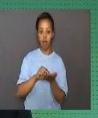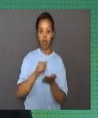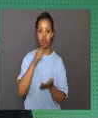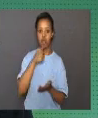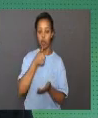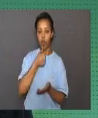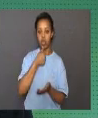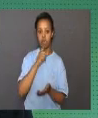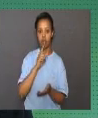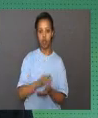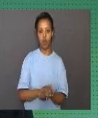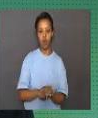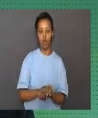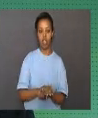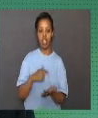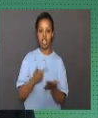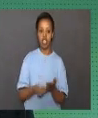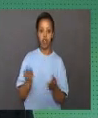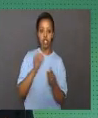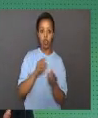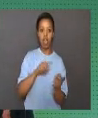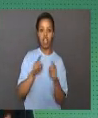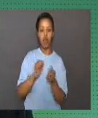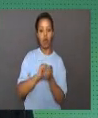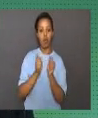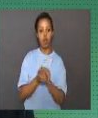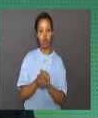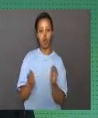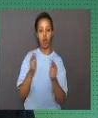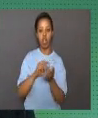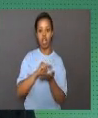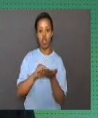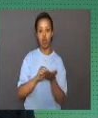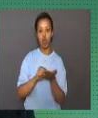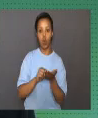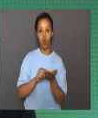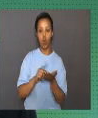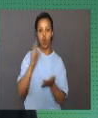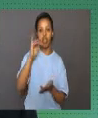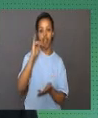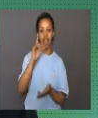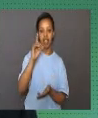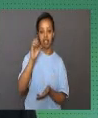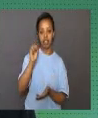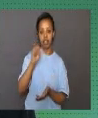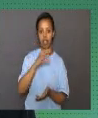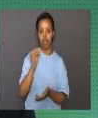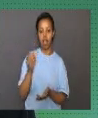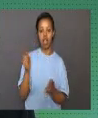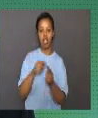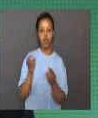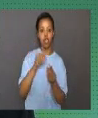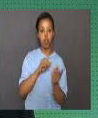these, it is further converted into nucleotides, as well as